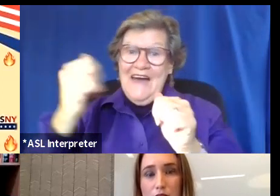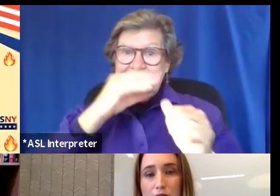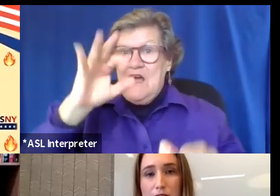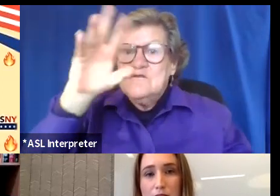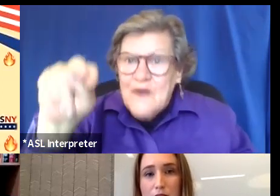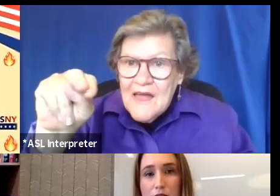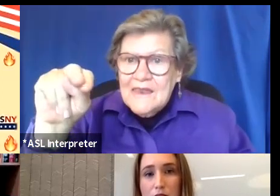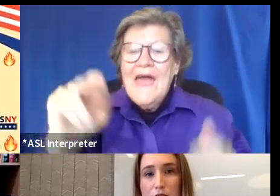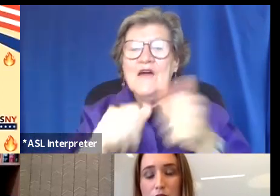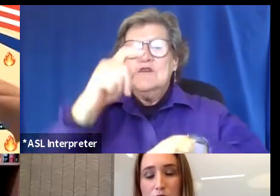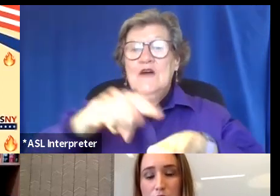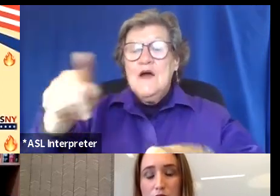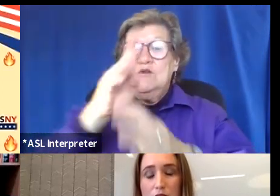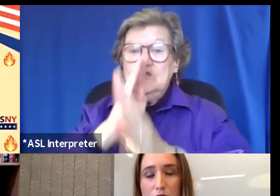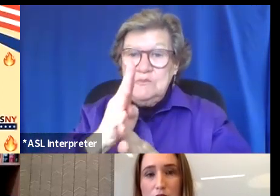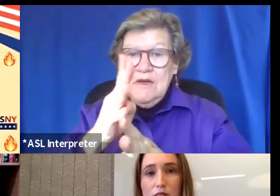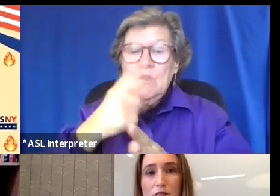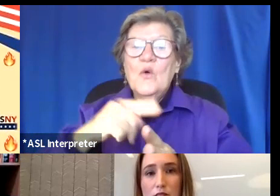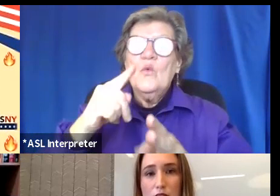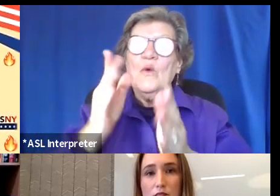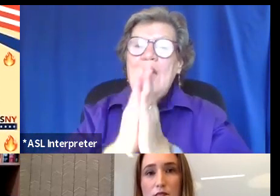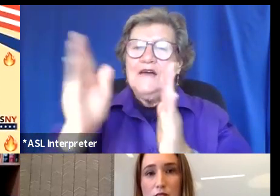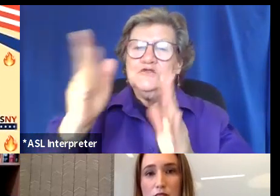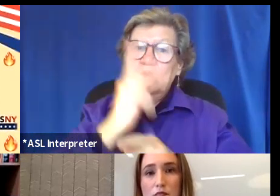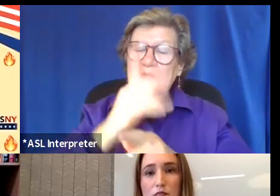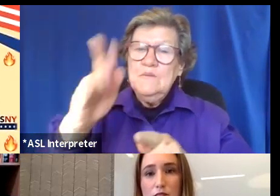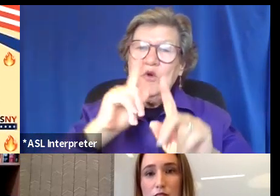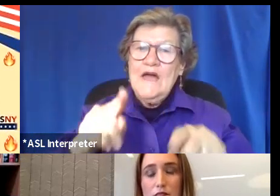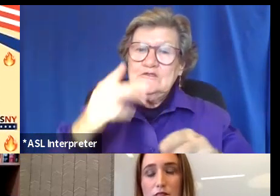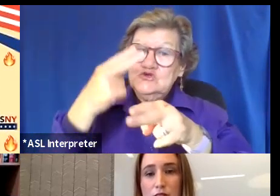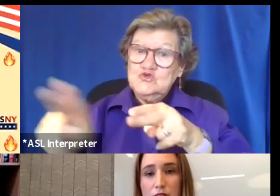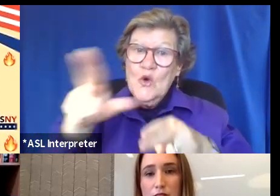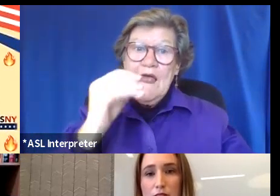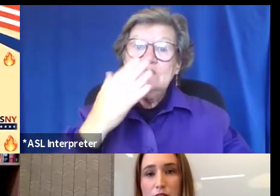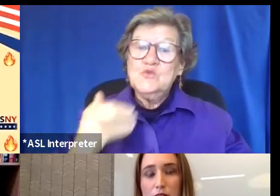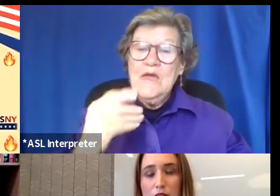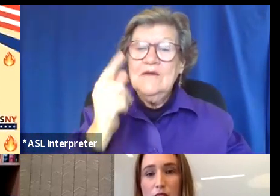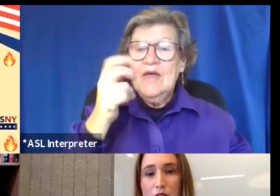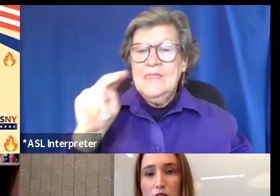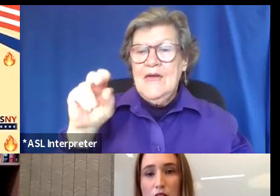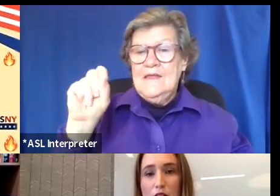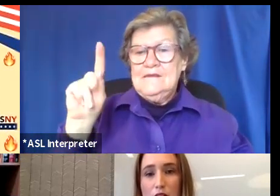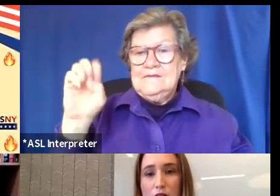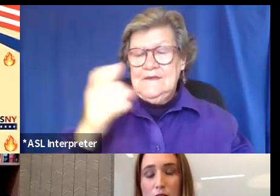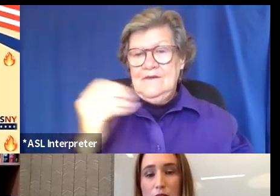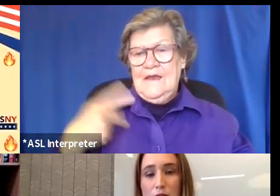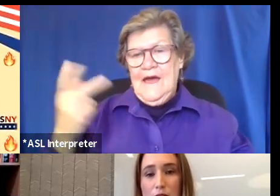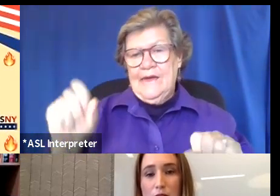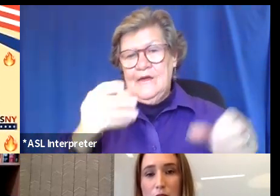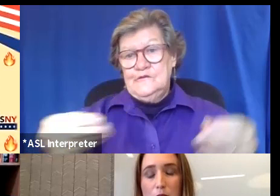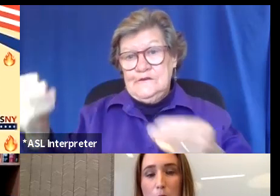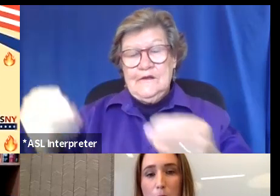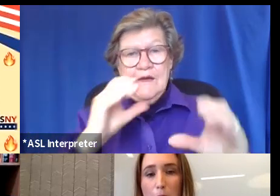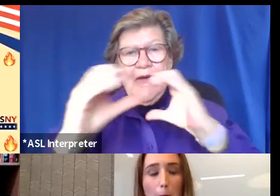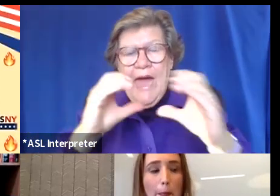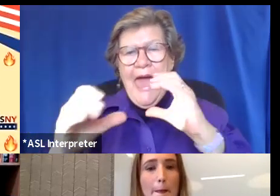speak, we ask that you just keep your answers short and sweet so Steve and I can facilitate conversation and we can cover the wide